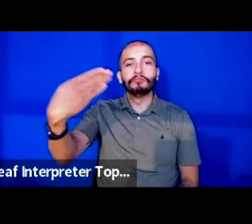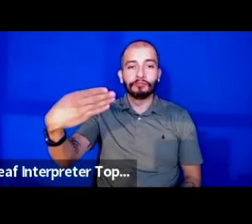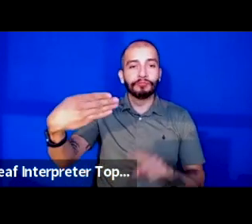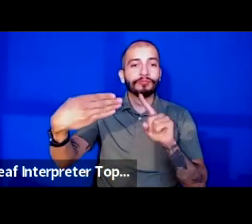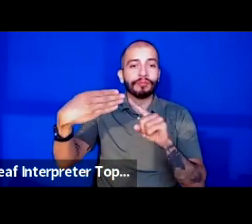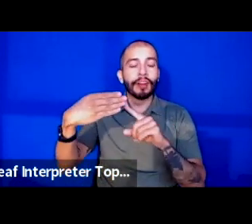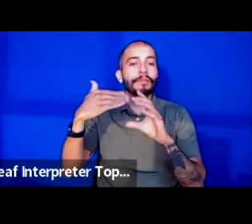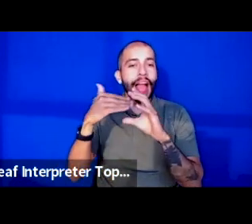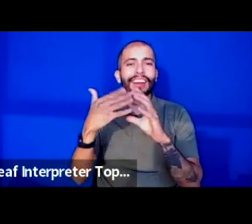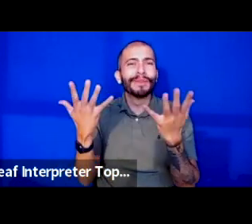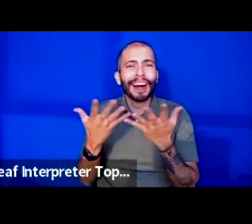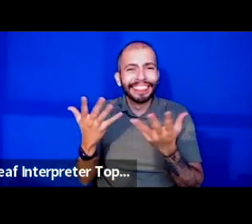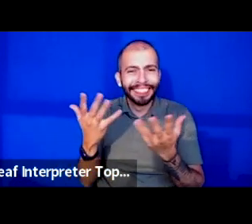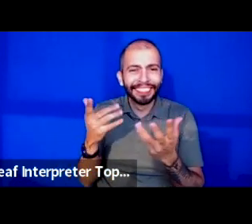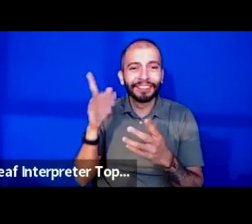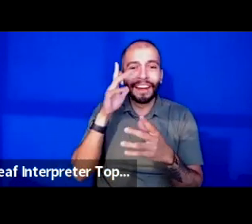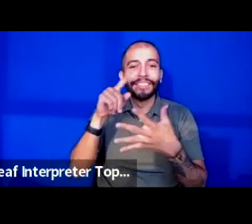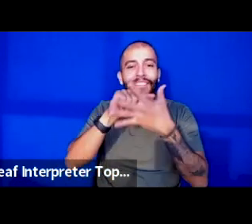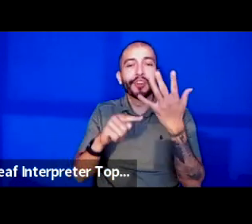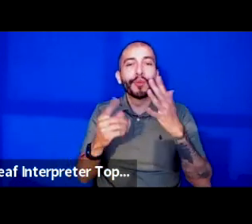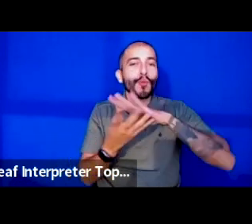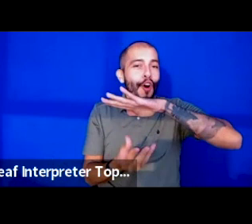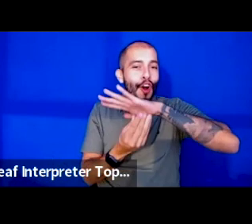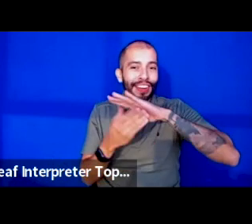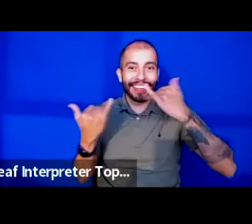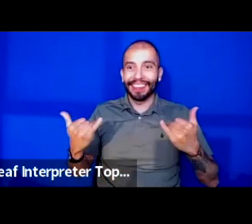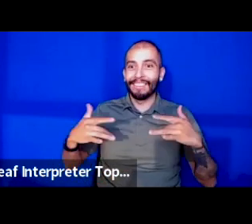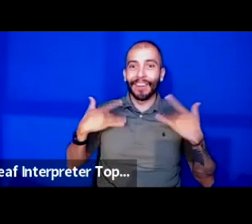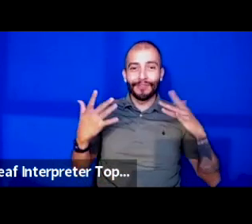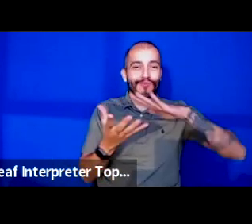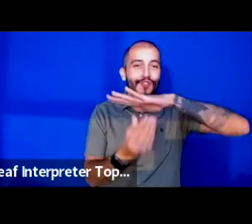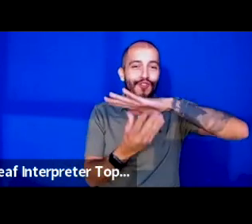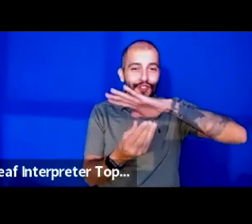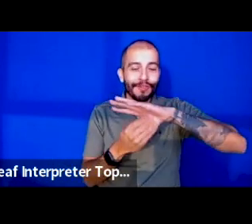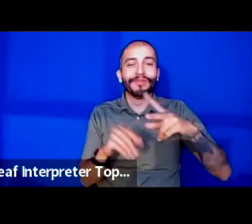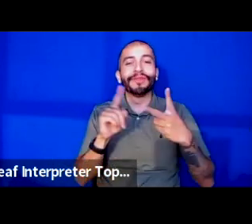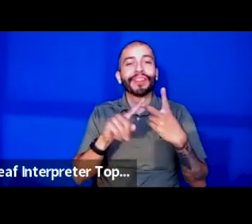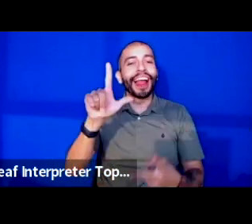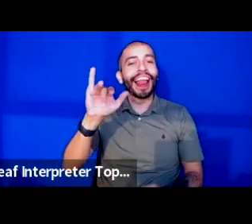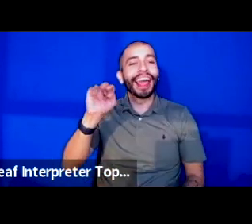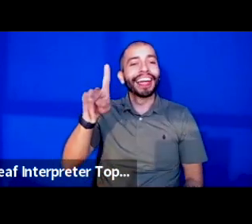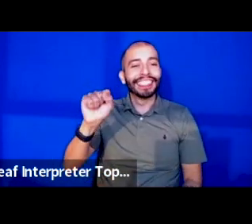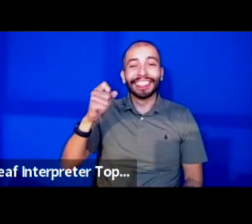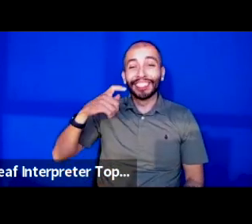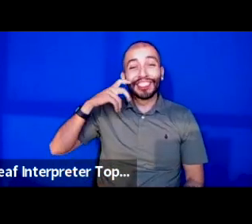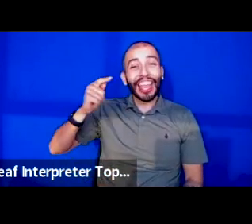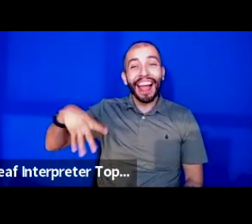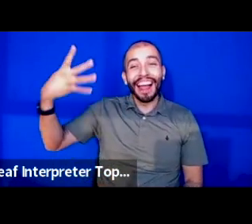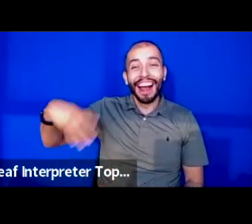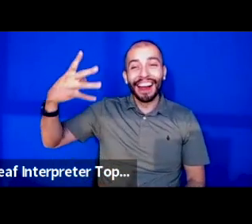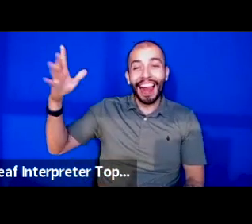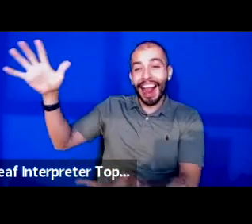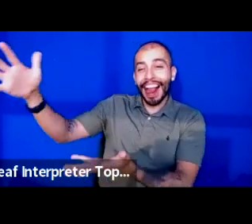chat, including all the resources that you all shared to further enrich our conversation here, and ways to stay in touch with IDA and your panelists.